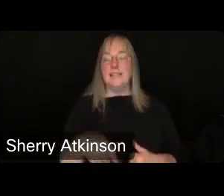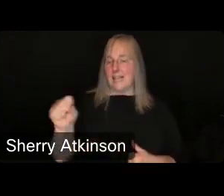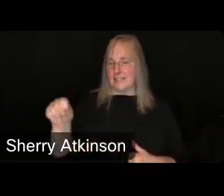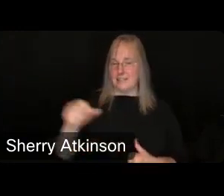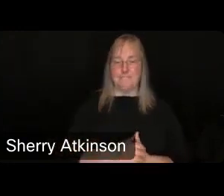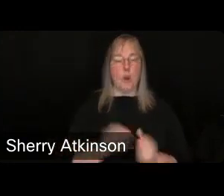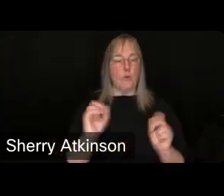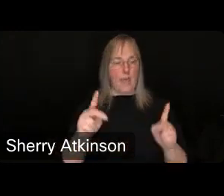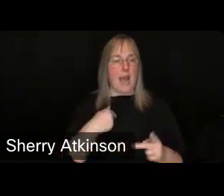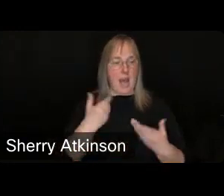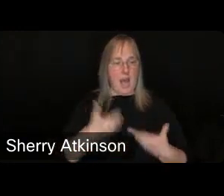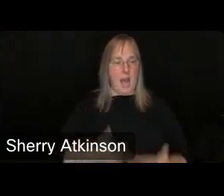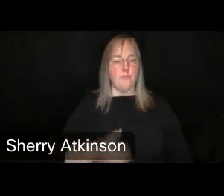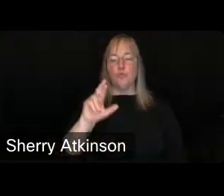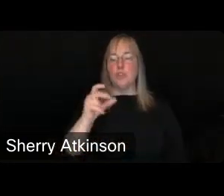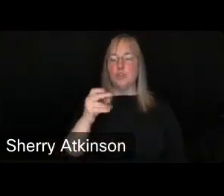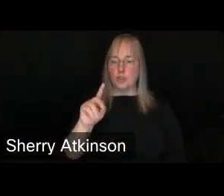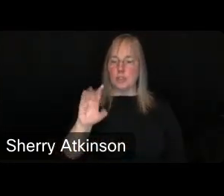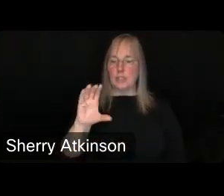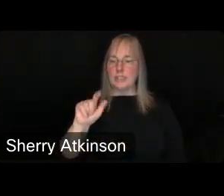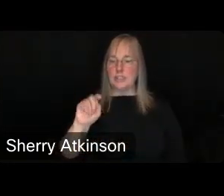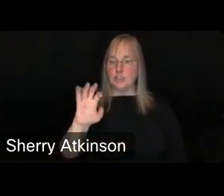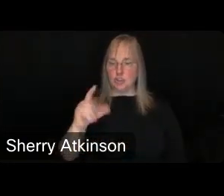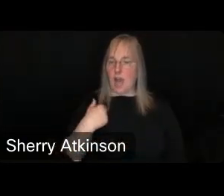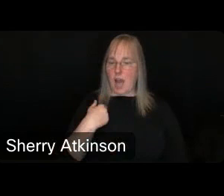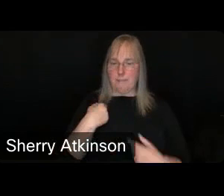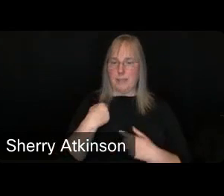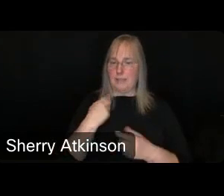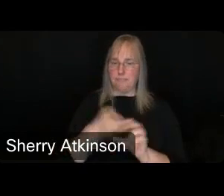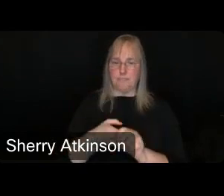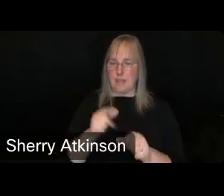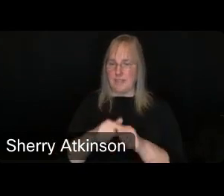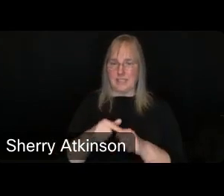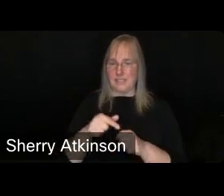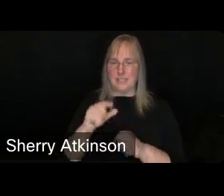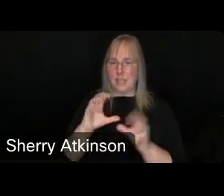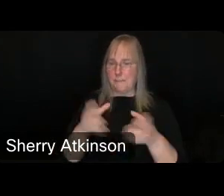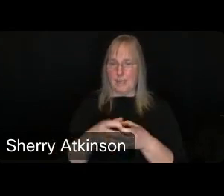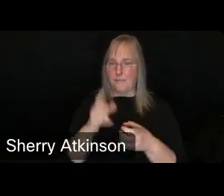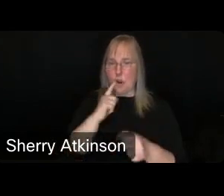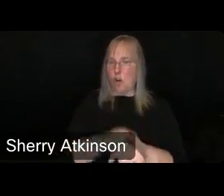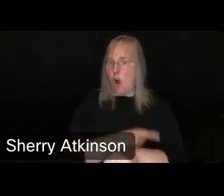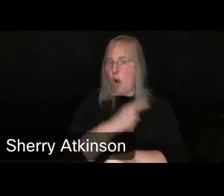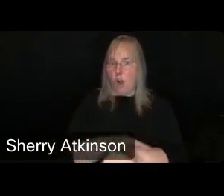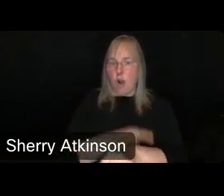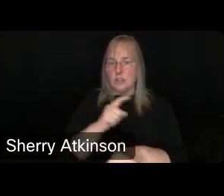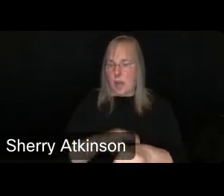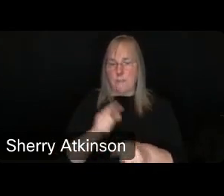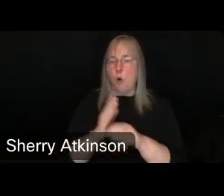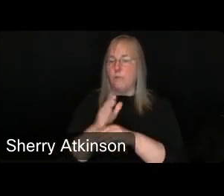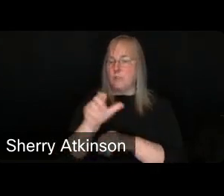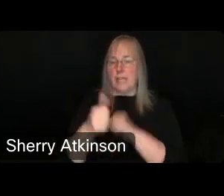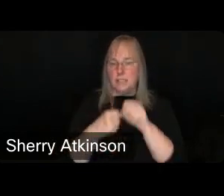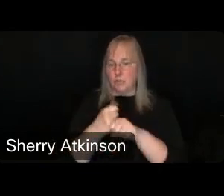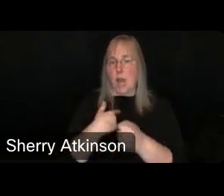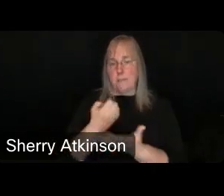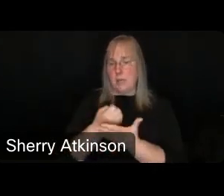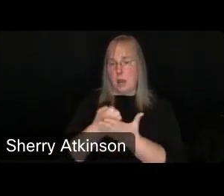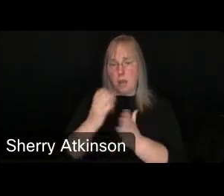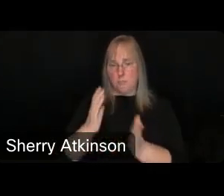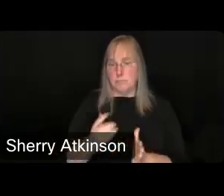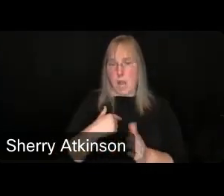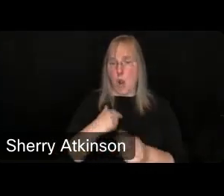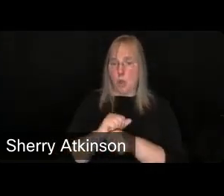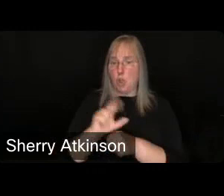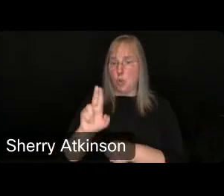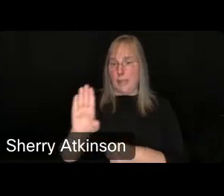I'm Richard Clinch. I've been on the committee a long, long time, more than 10 years. I'm an economist. I work at University of Baltimore. I